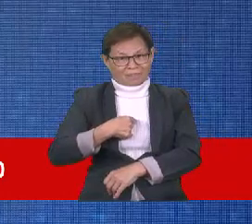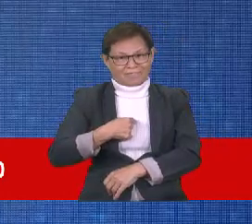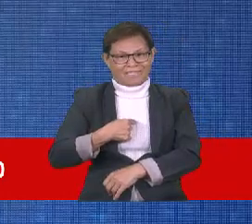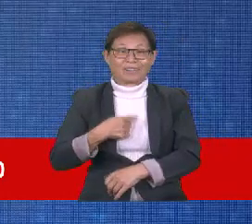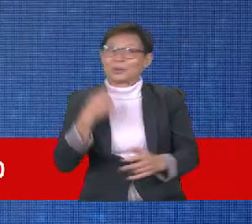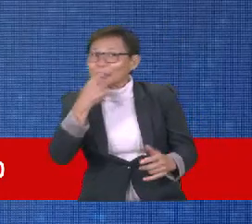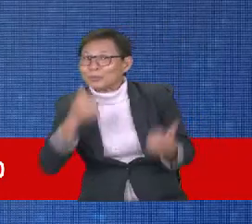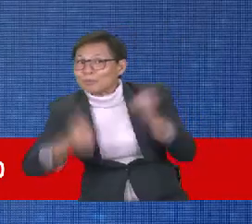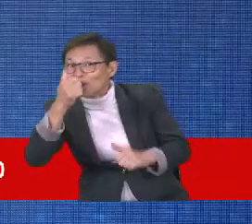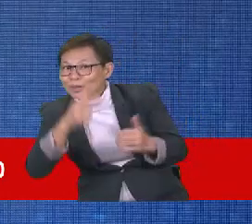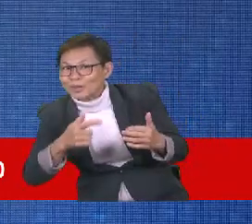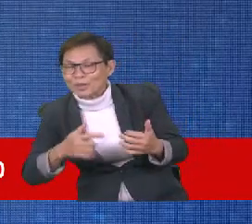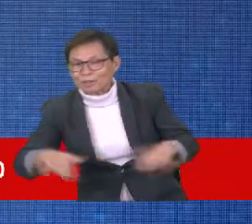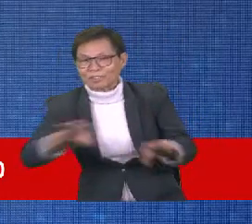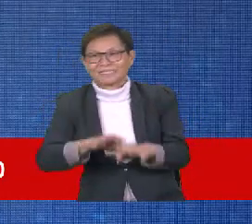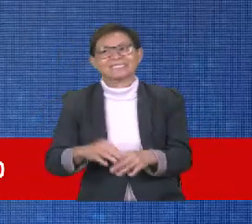Aziza.